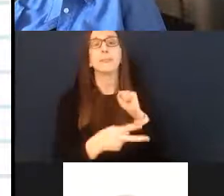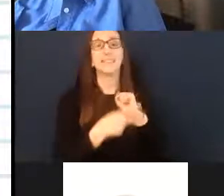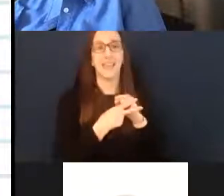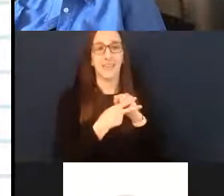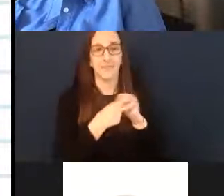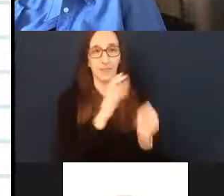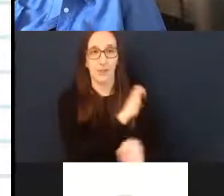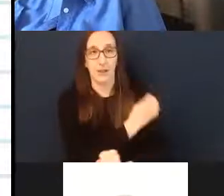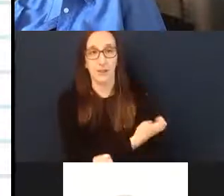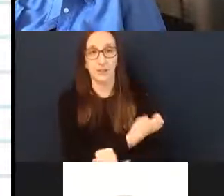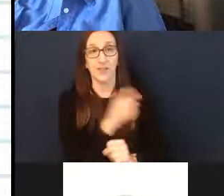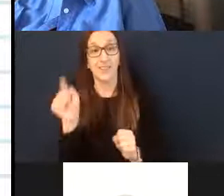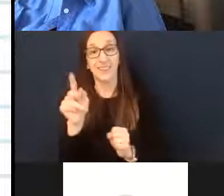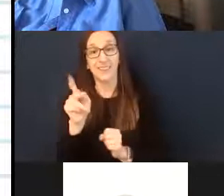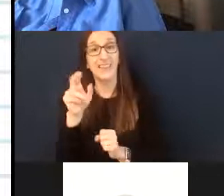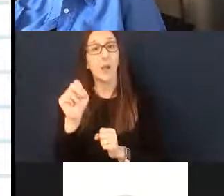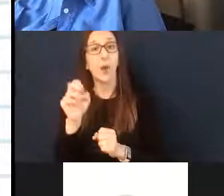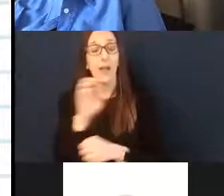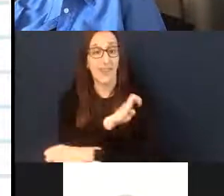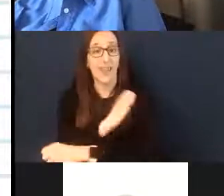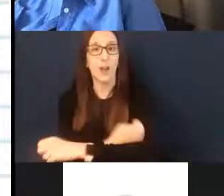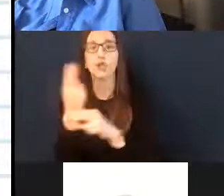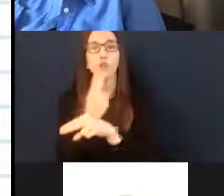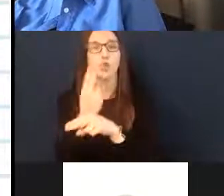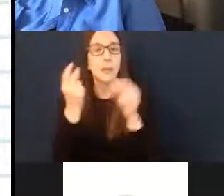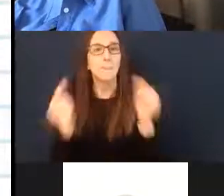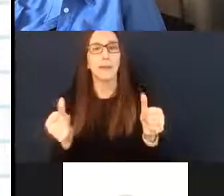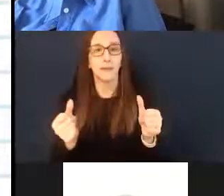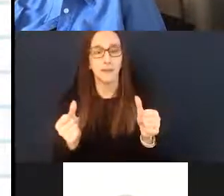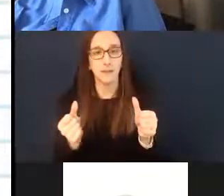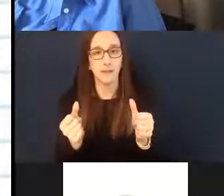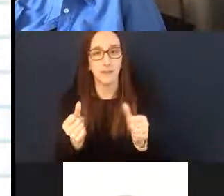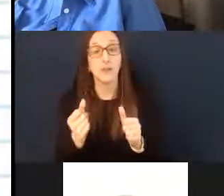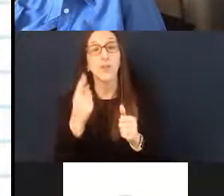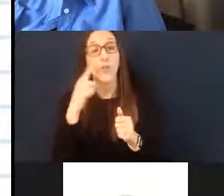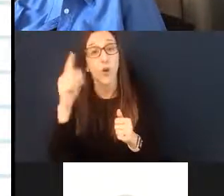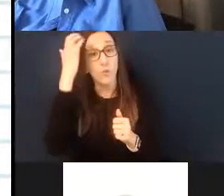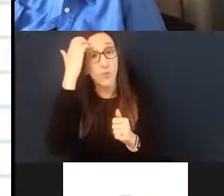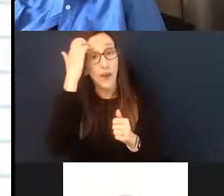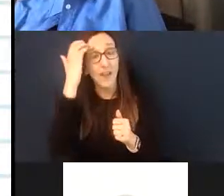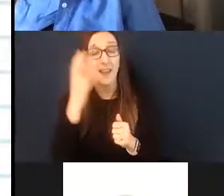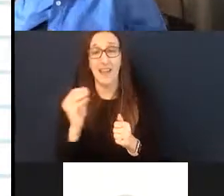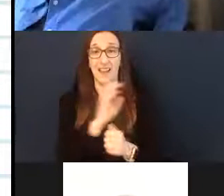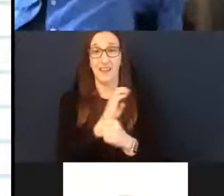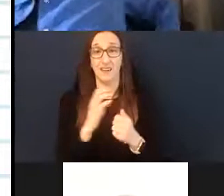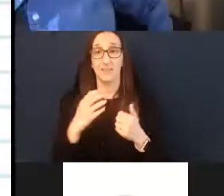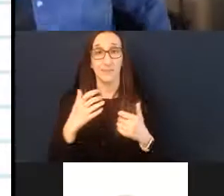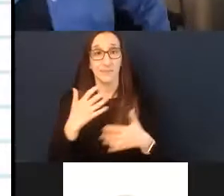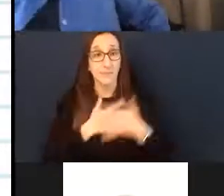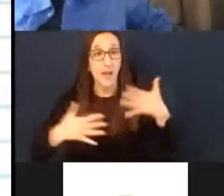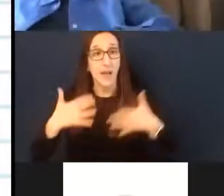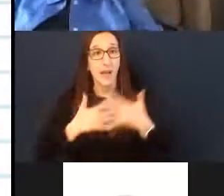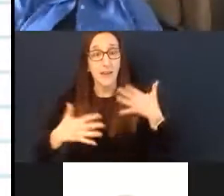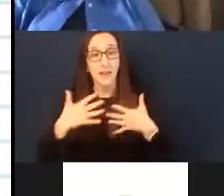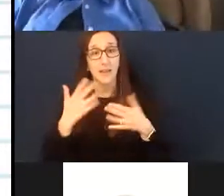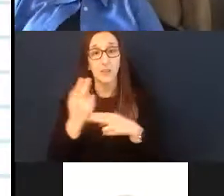used immediately. So in order to get enough energy for your brain and the rest of your body on a keto diet, your body starts to break